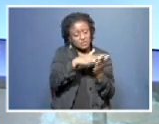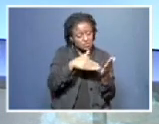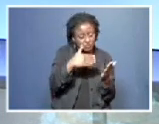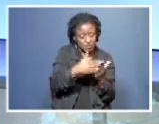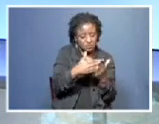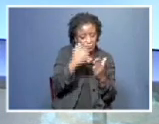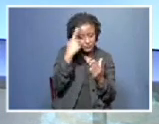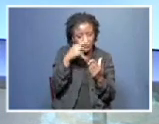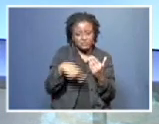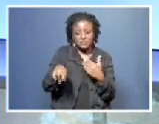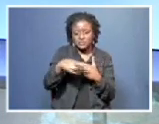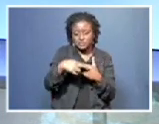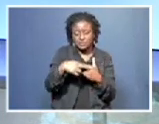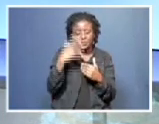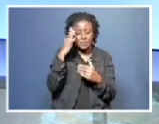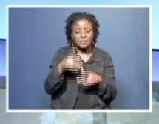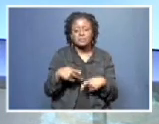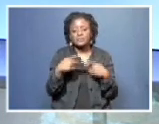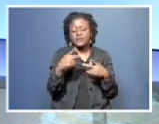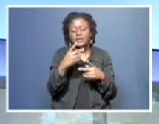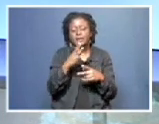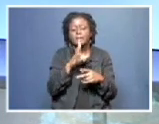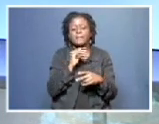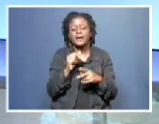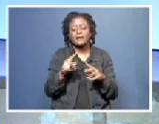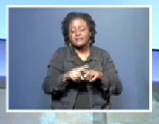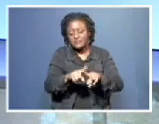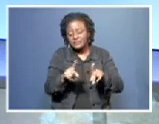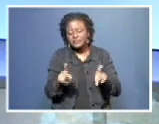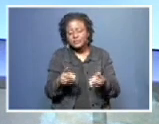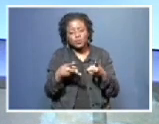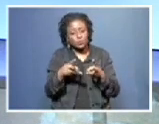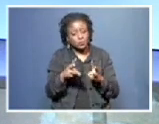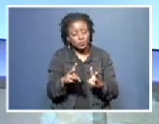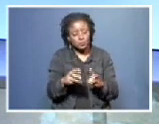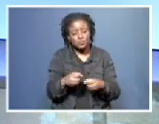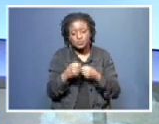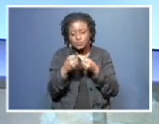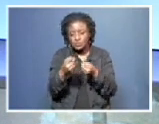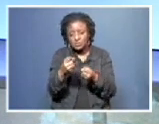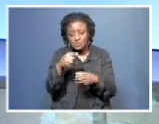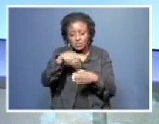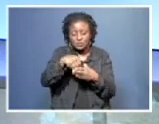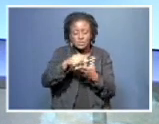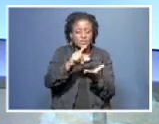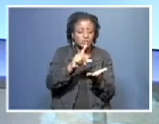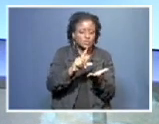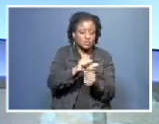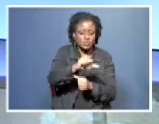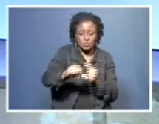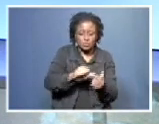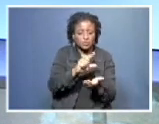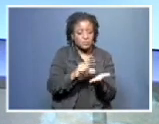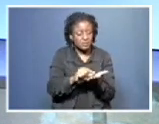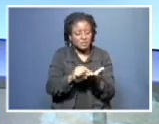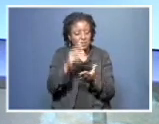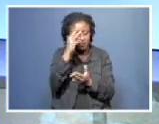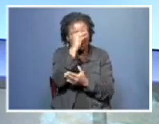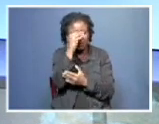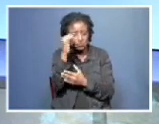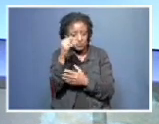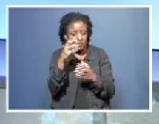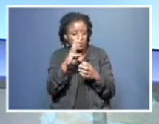campus will be provided by a variety of sources, including social media, the ministry's website and other media